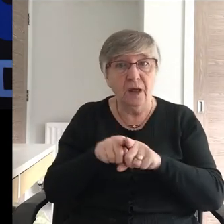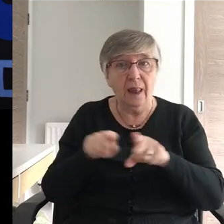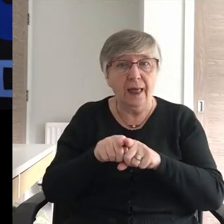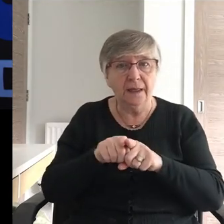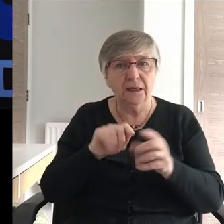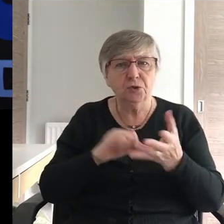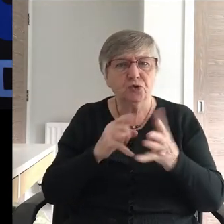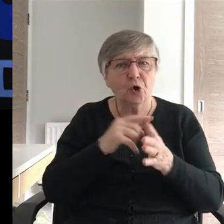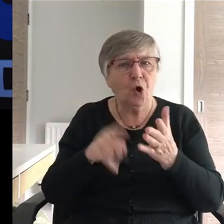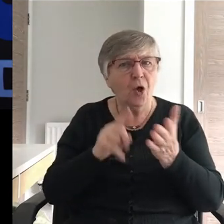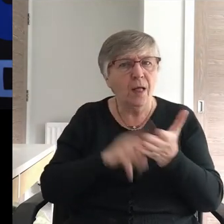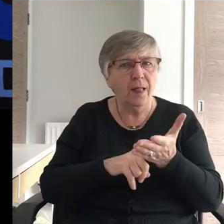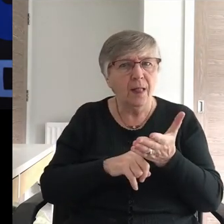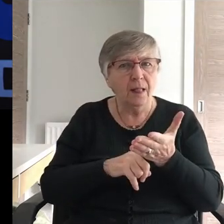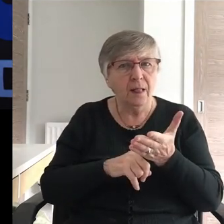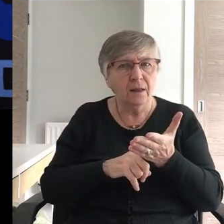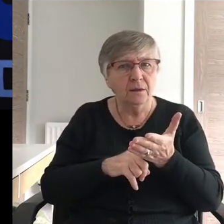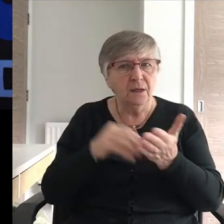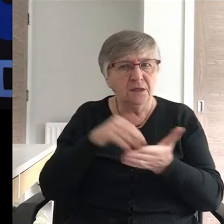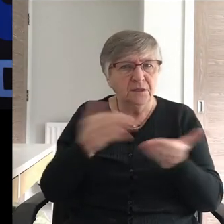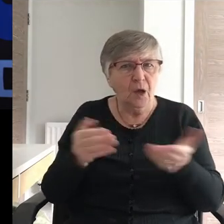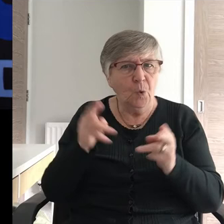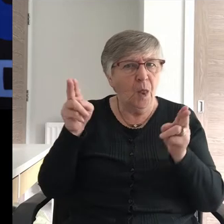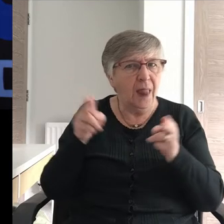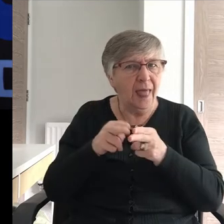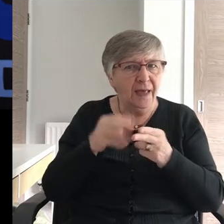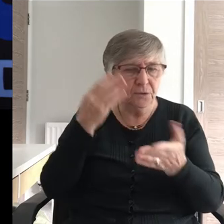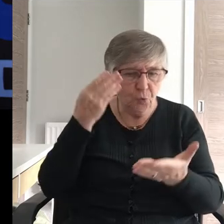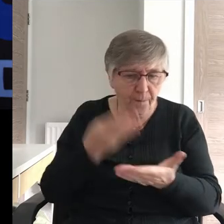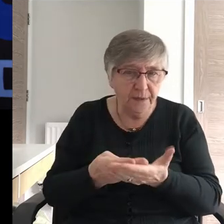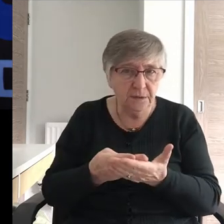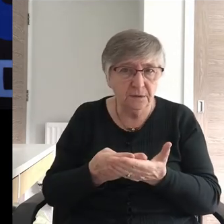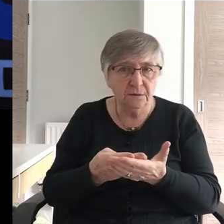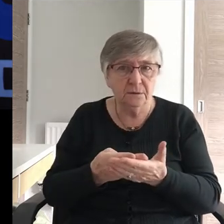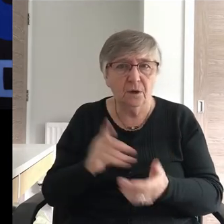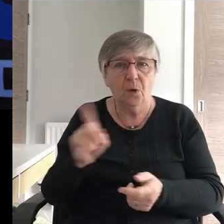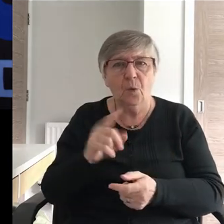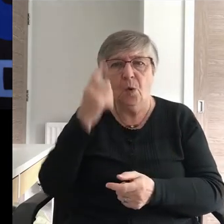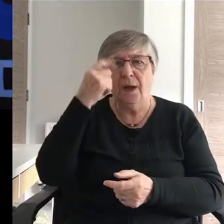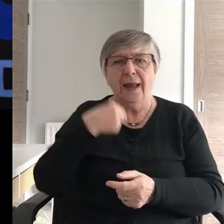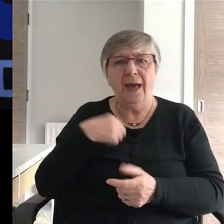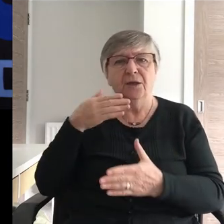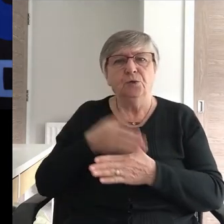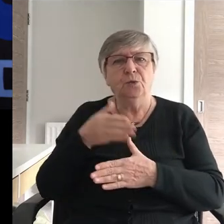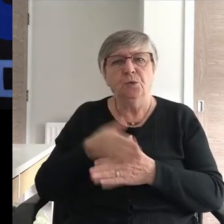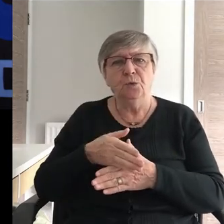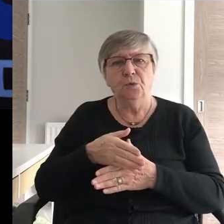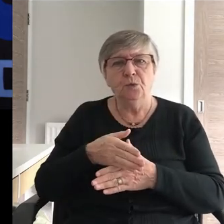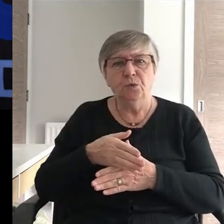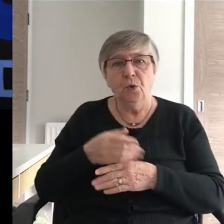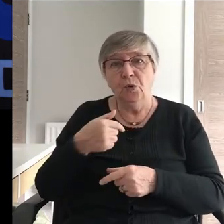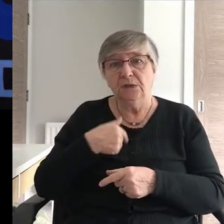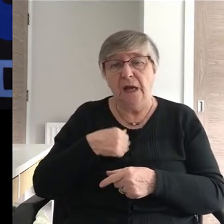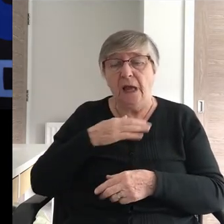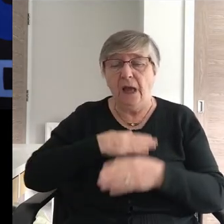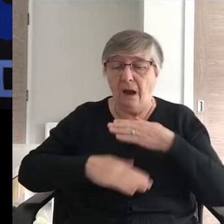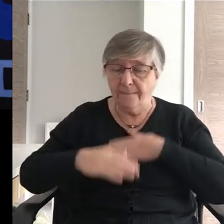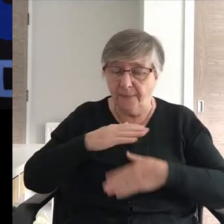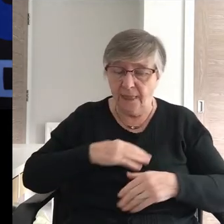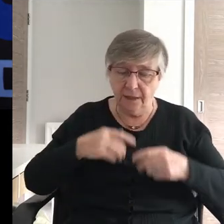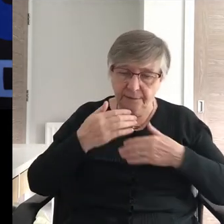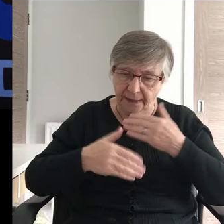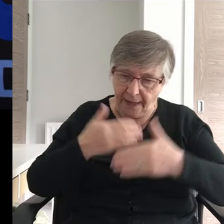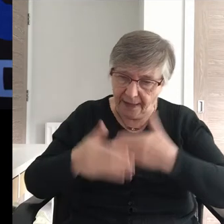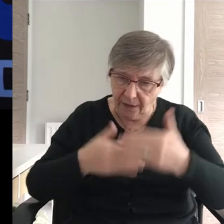Saul, and become less obedient? What can we do about it? Or do we humbly get on with our